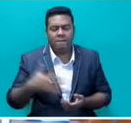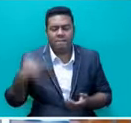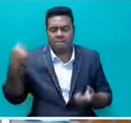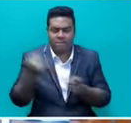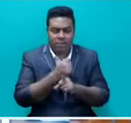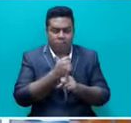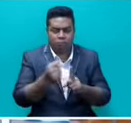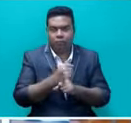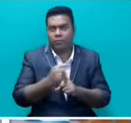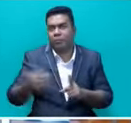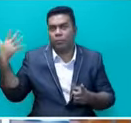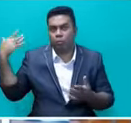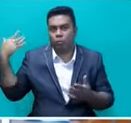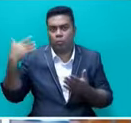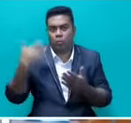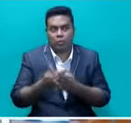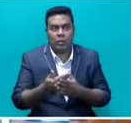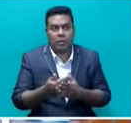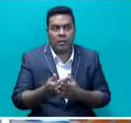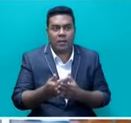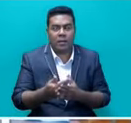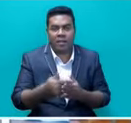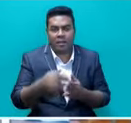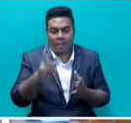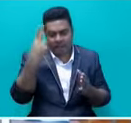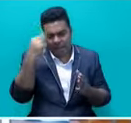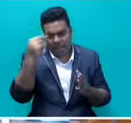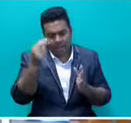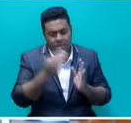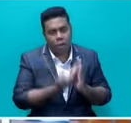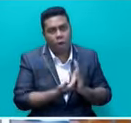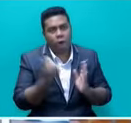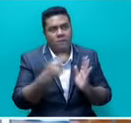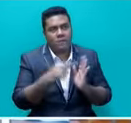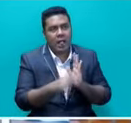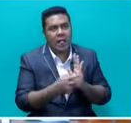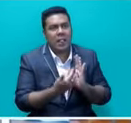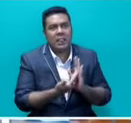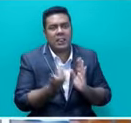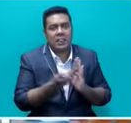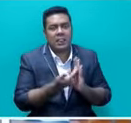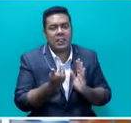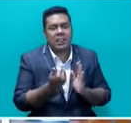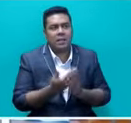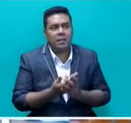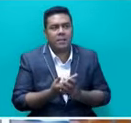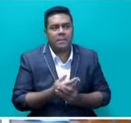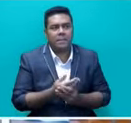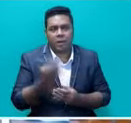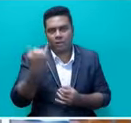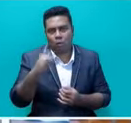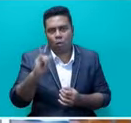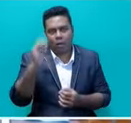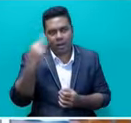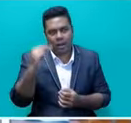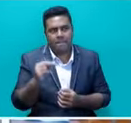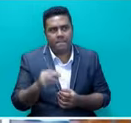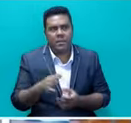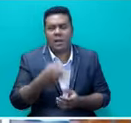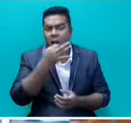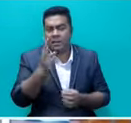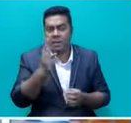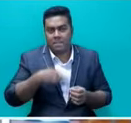decades to get their names off lists because they had the wrong name. So I please urge the members to take that into account